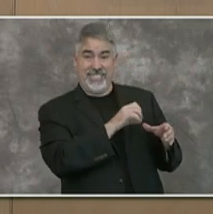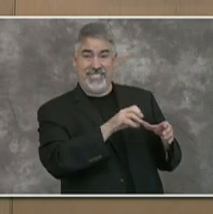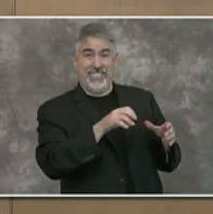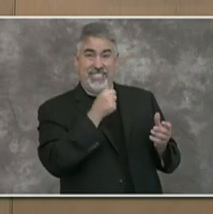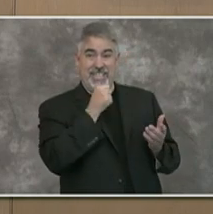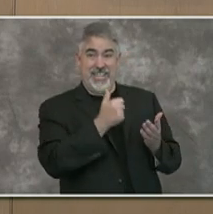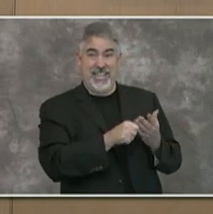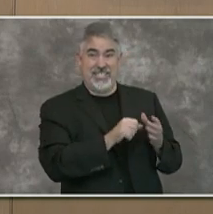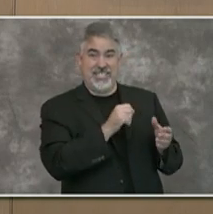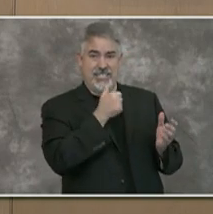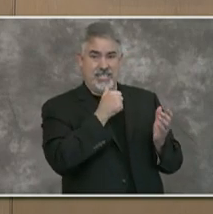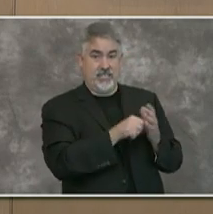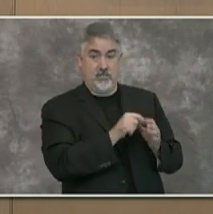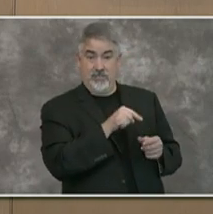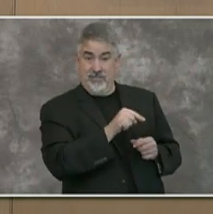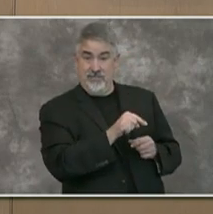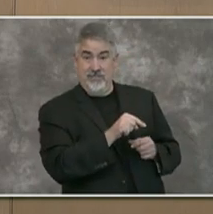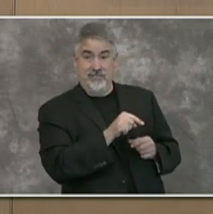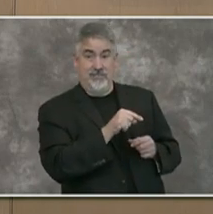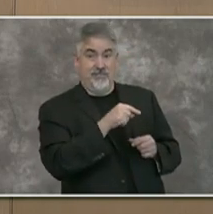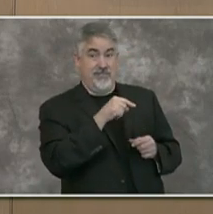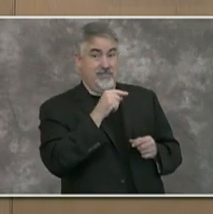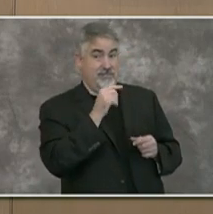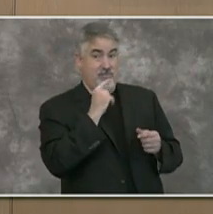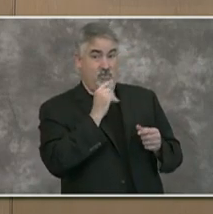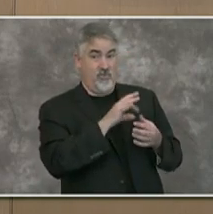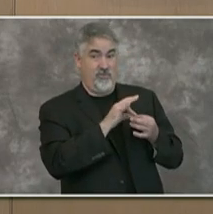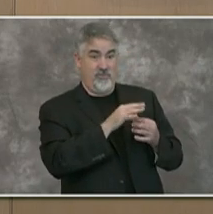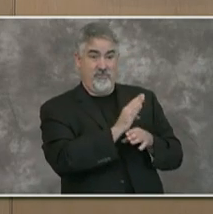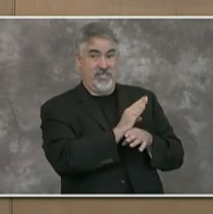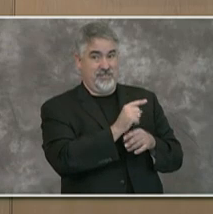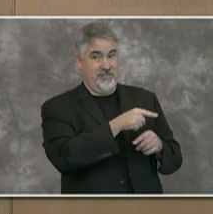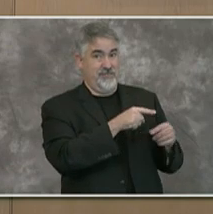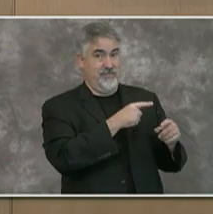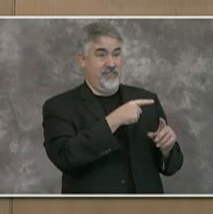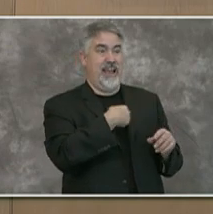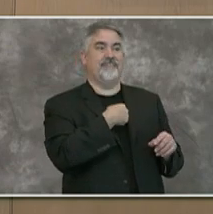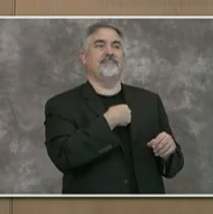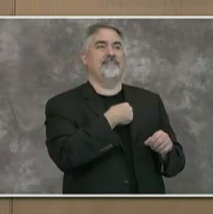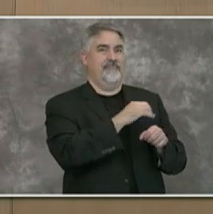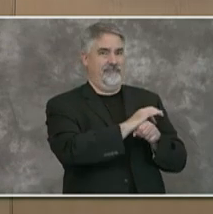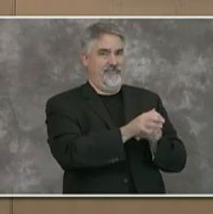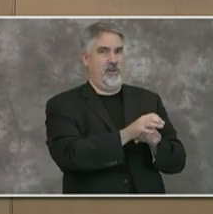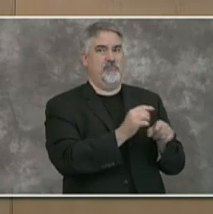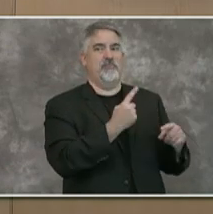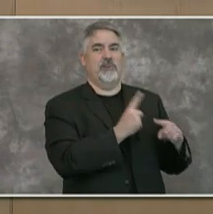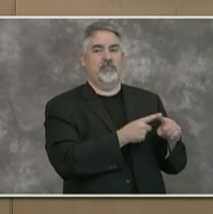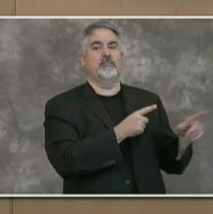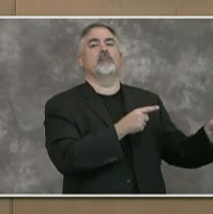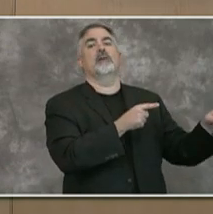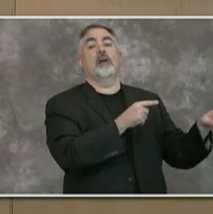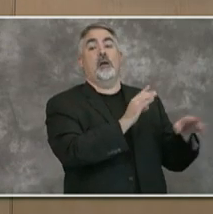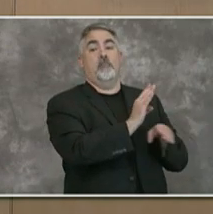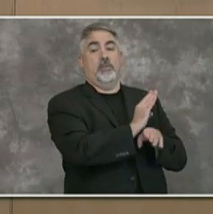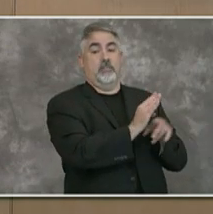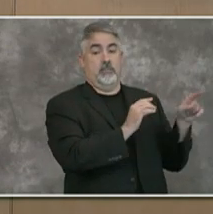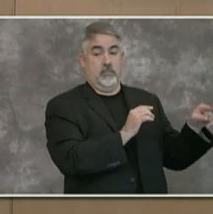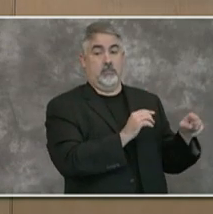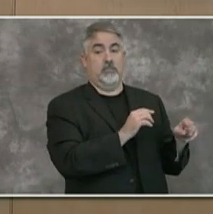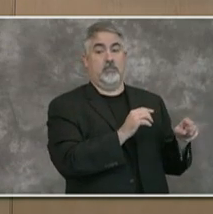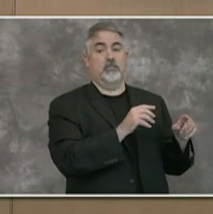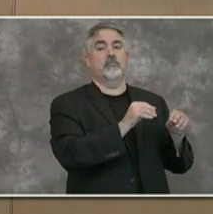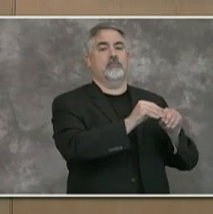that someone is positive associated with their business, the business then sends out information to their